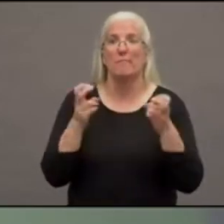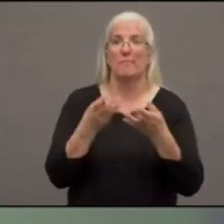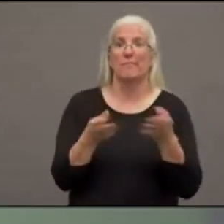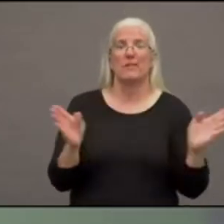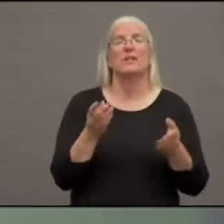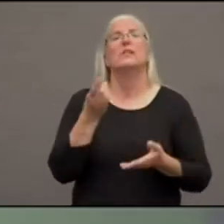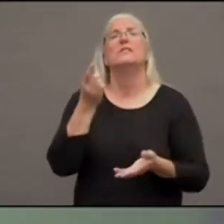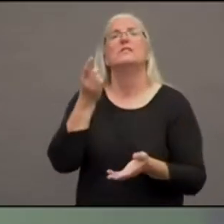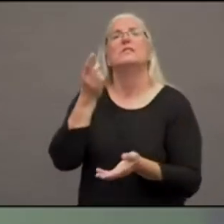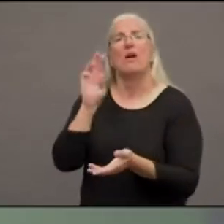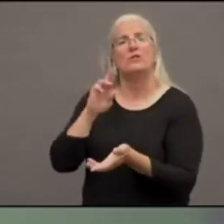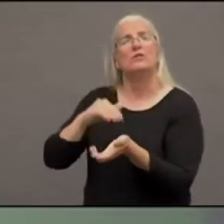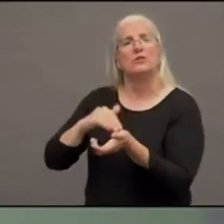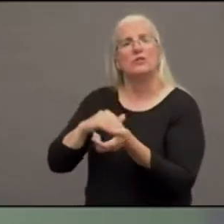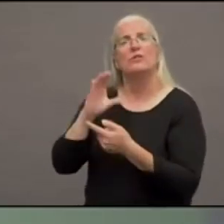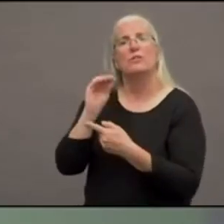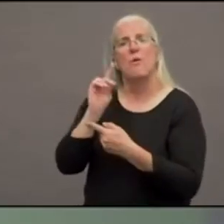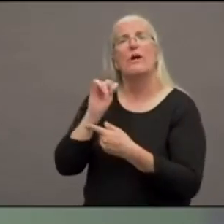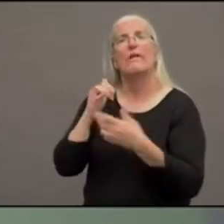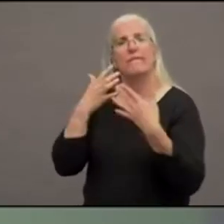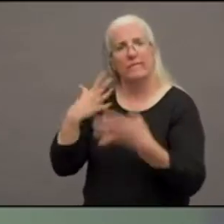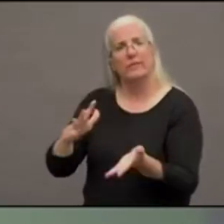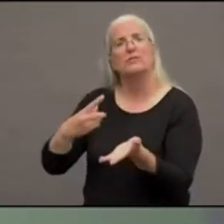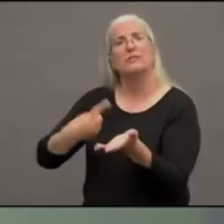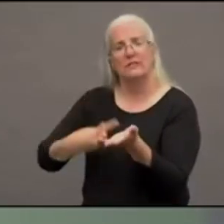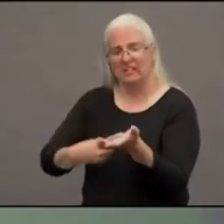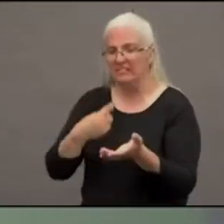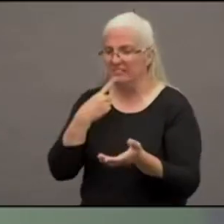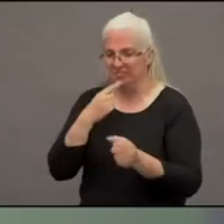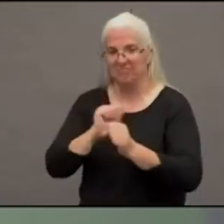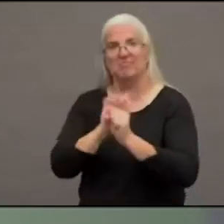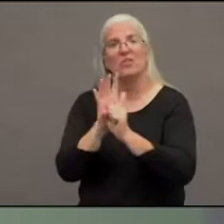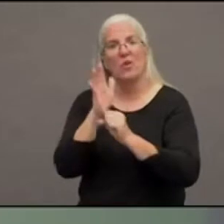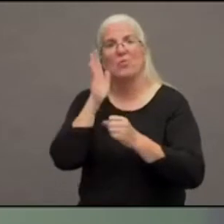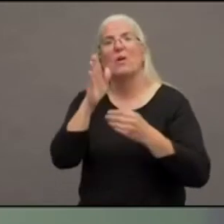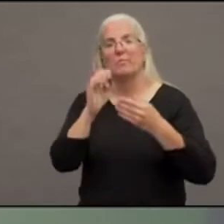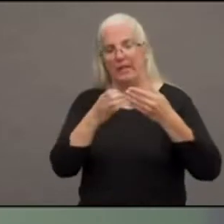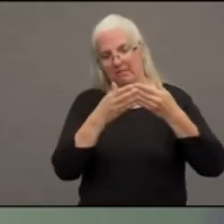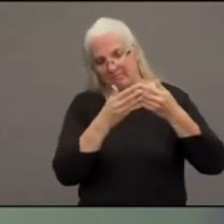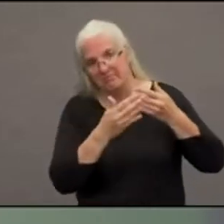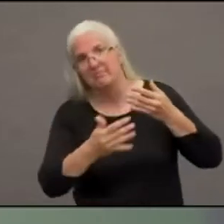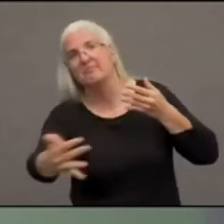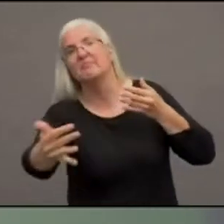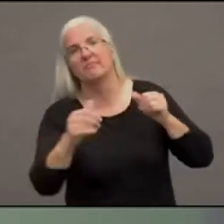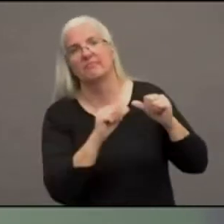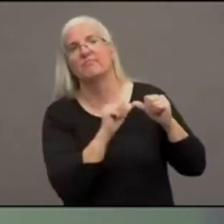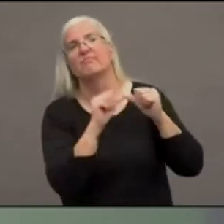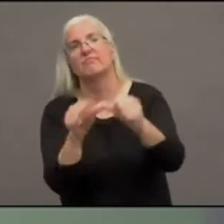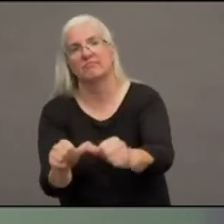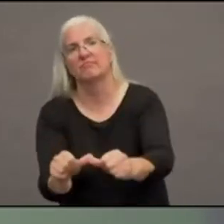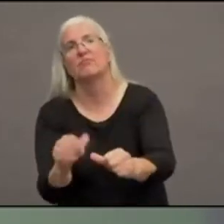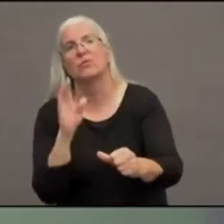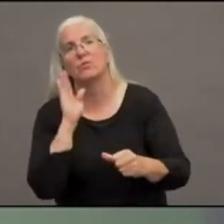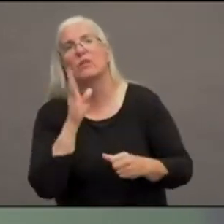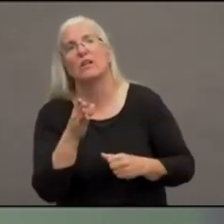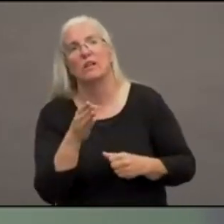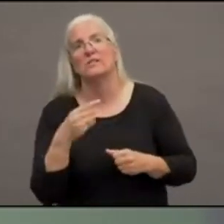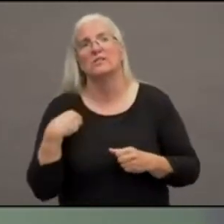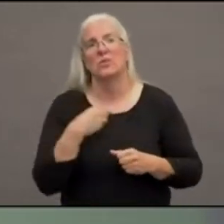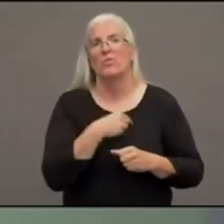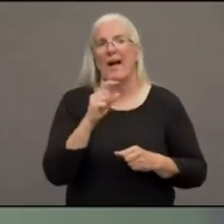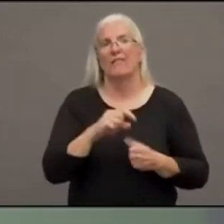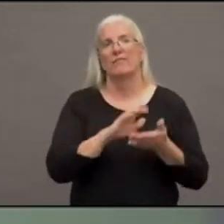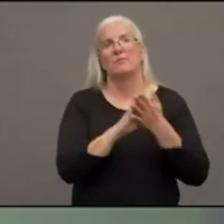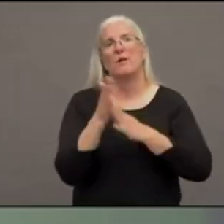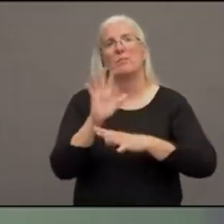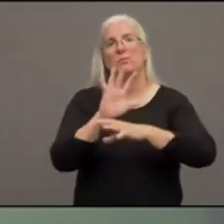with the coronavirus for quite some time to come. And so allowing as many things as possible, allowing people to be